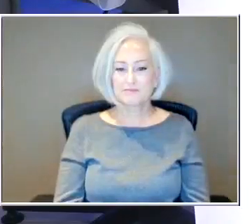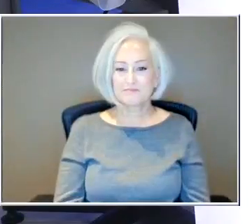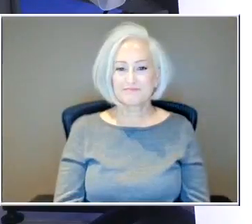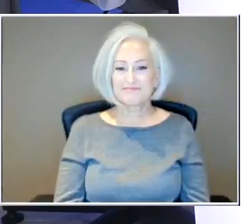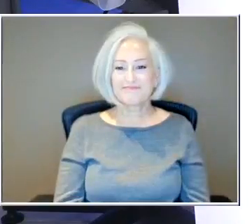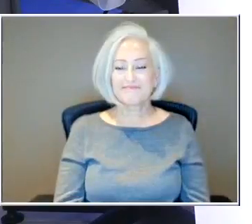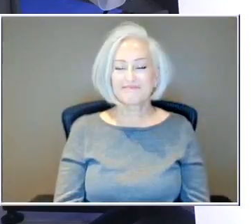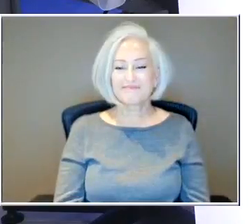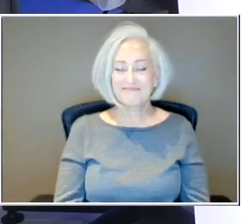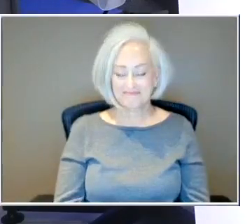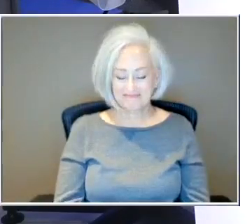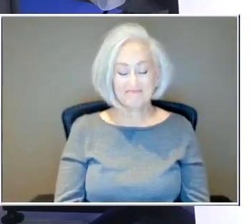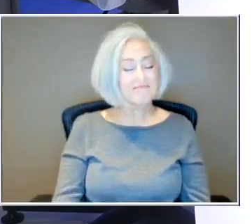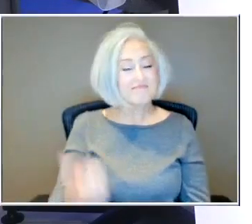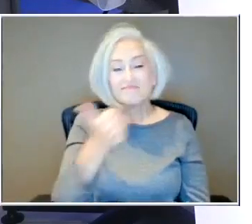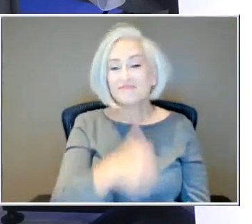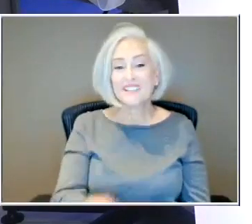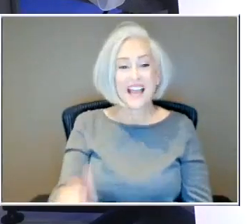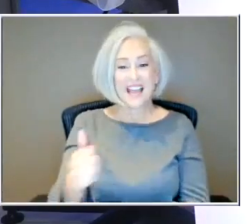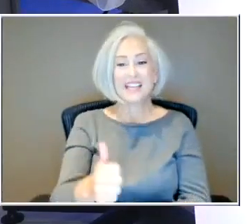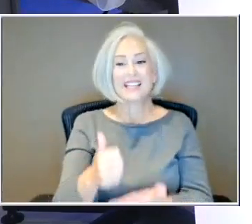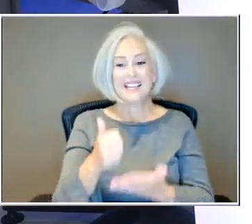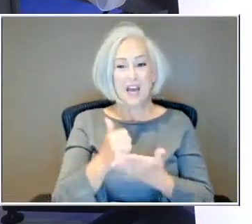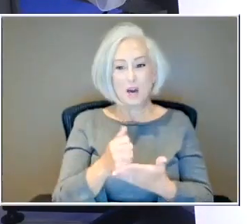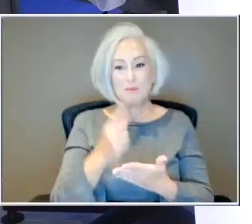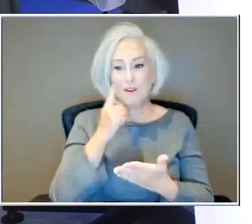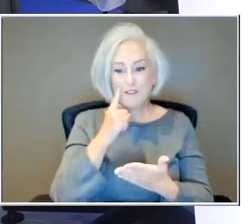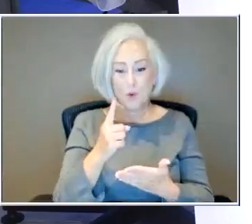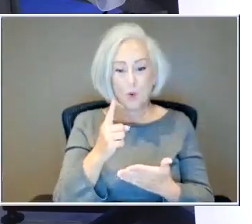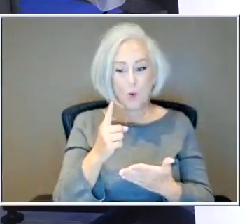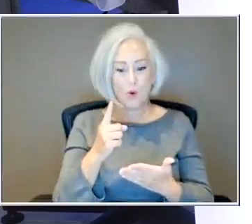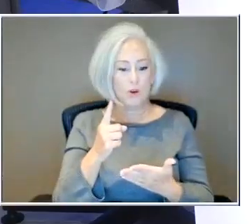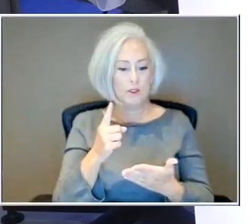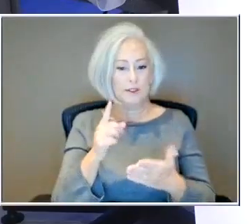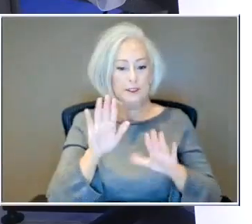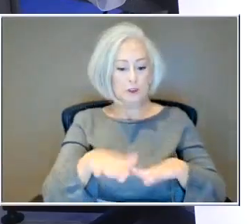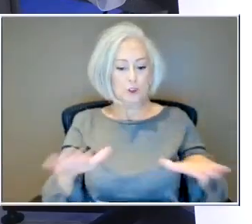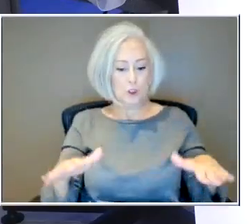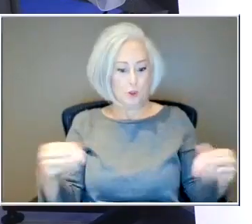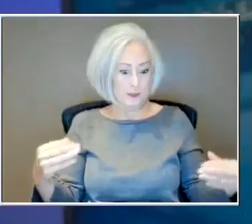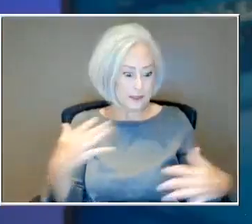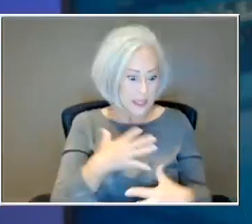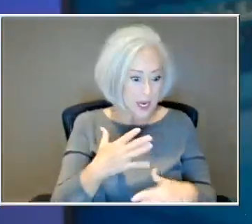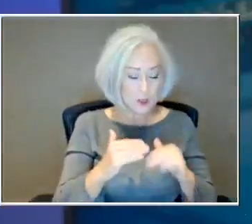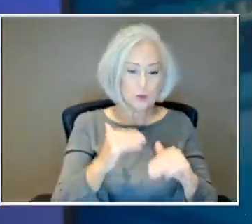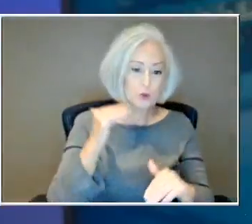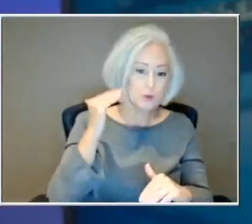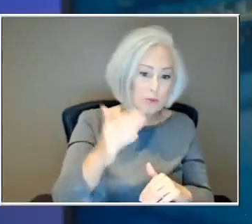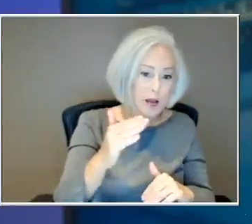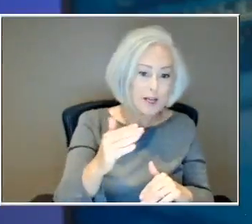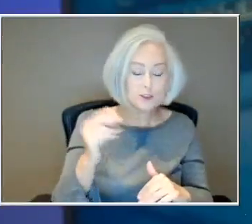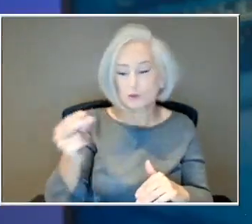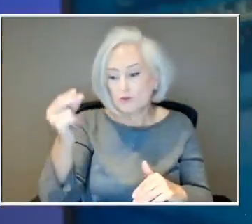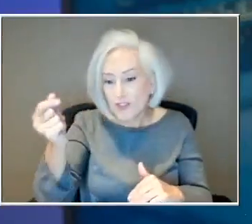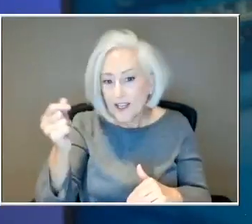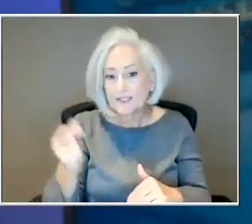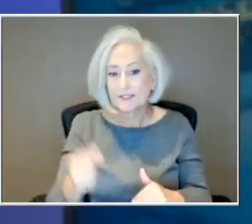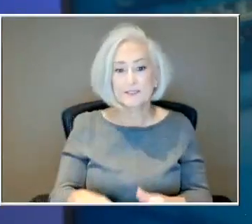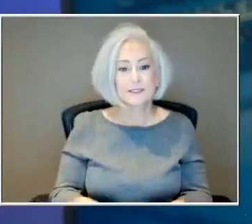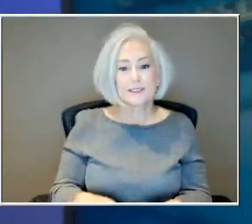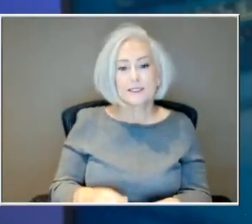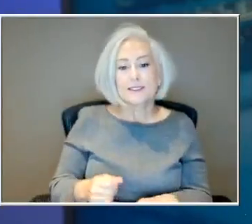All right, any health risks to children being scared too much, too suddenly? In the acute, right there in the moment, no. But I